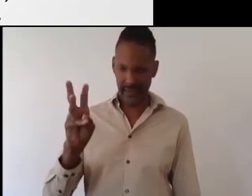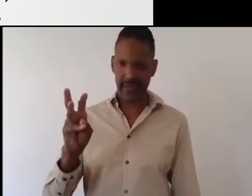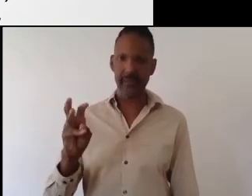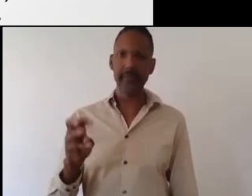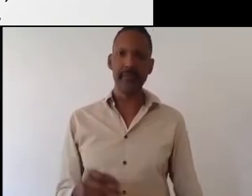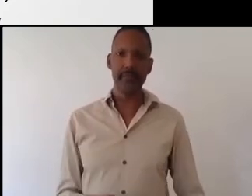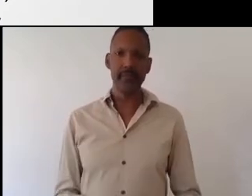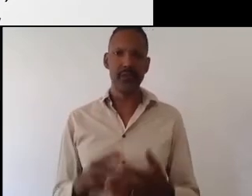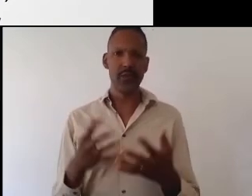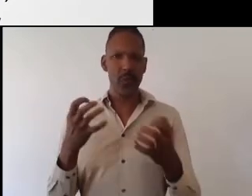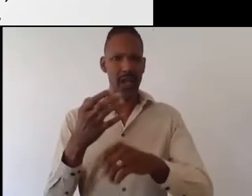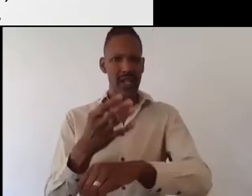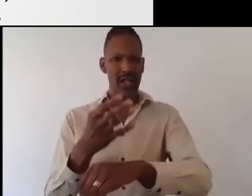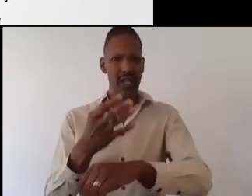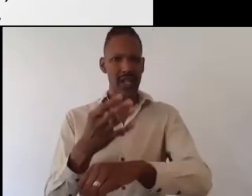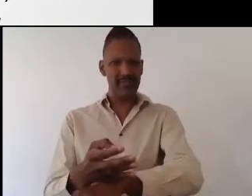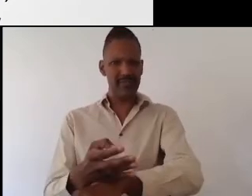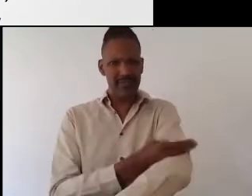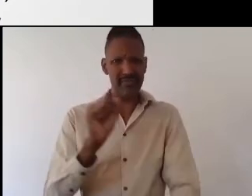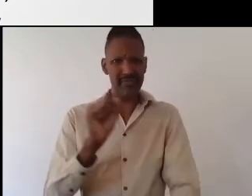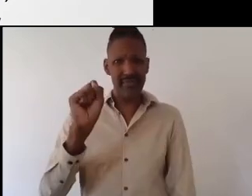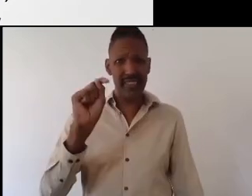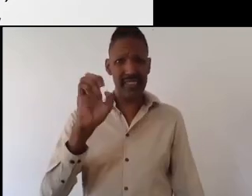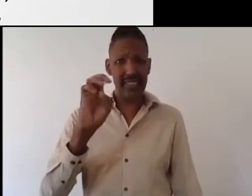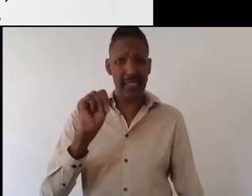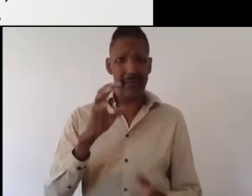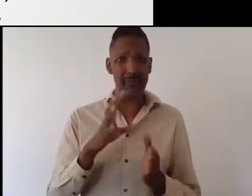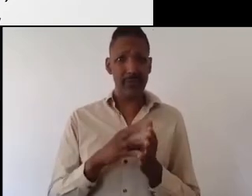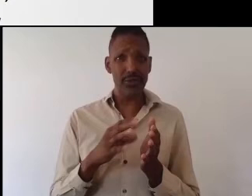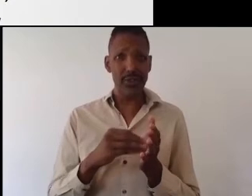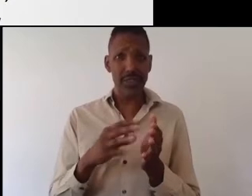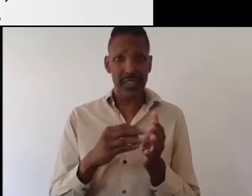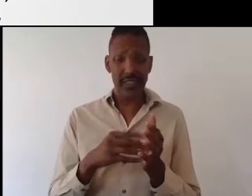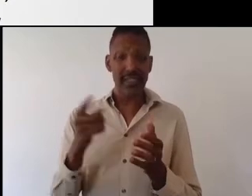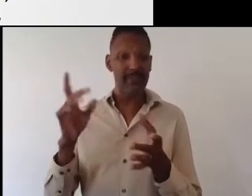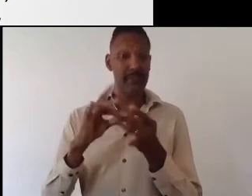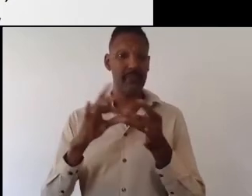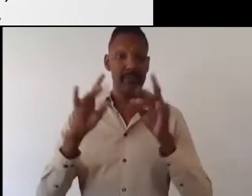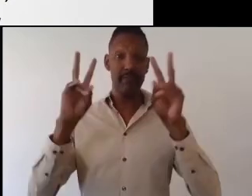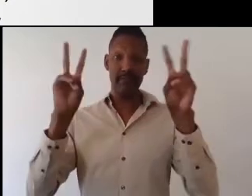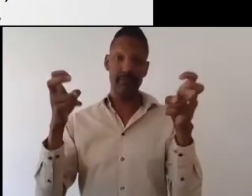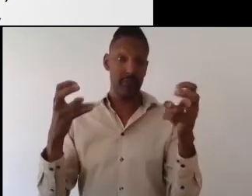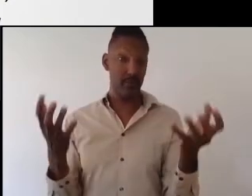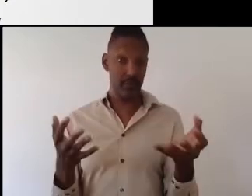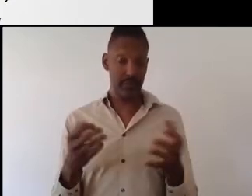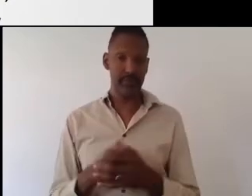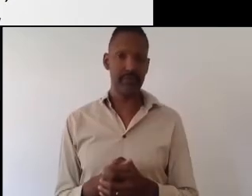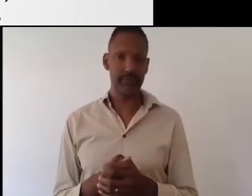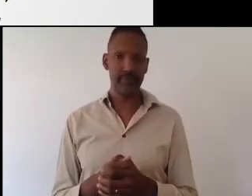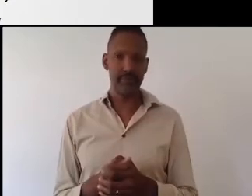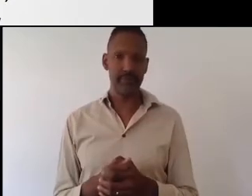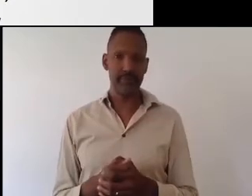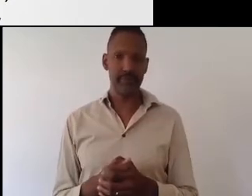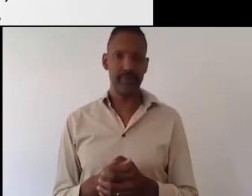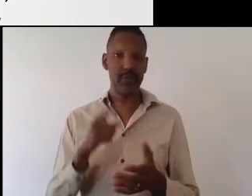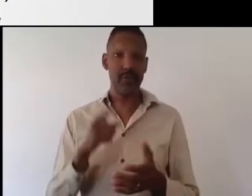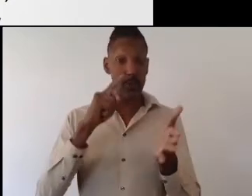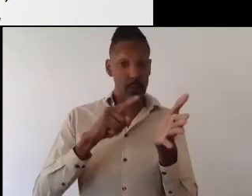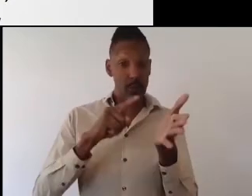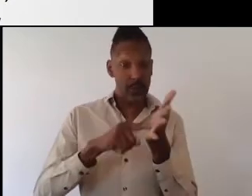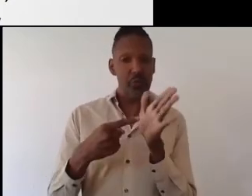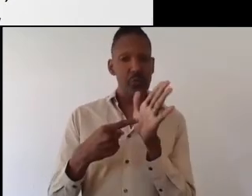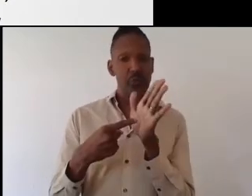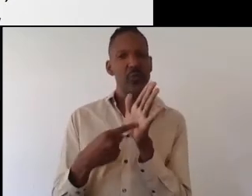of the information that was sent out indicated that research indicates that as early as